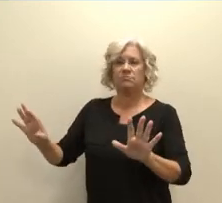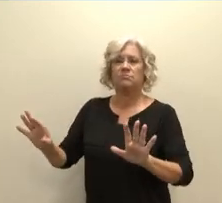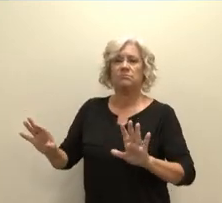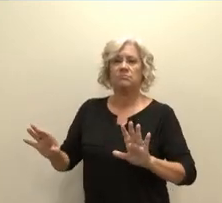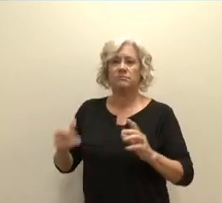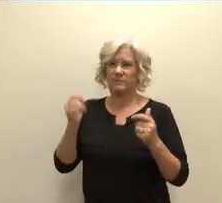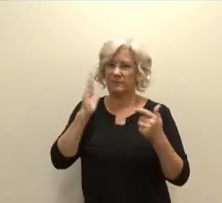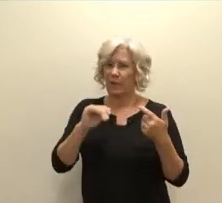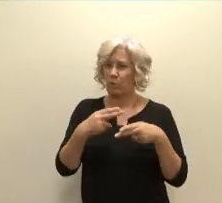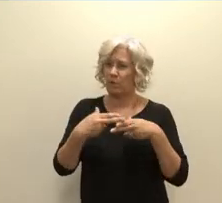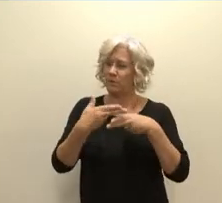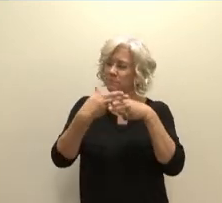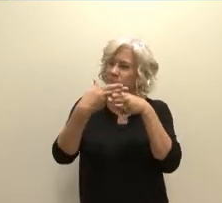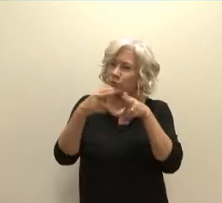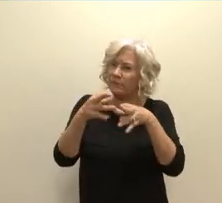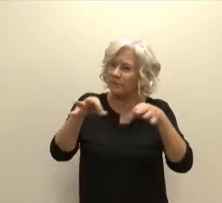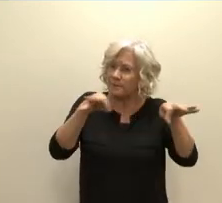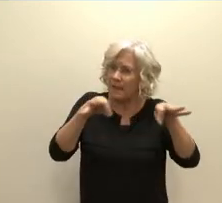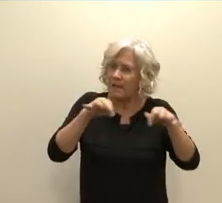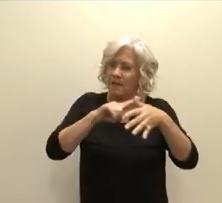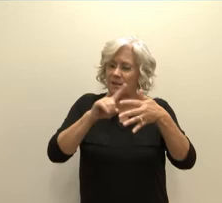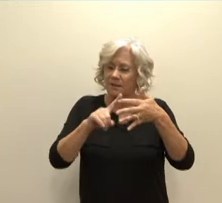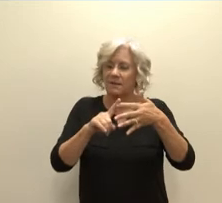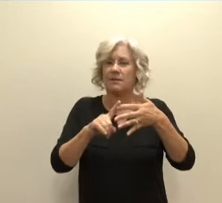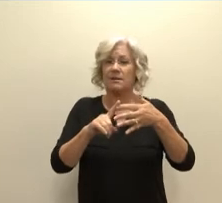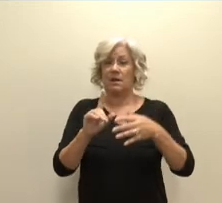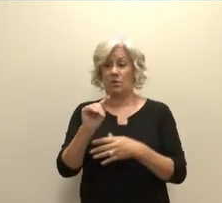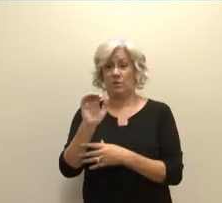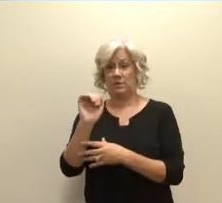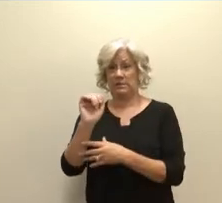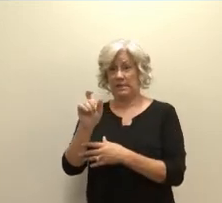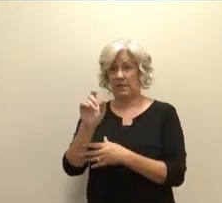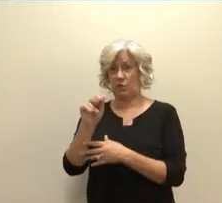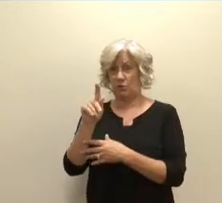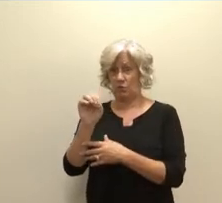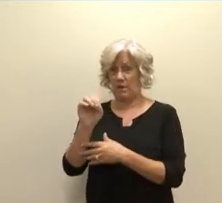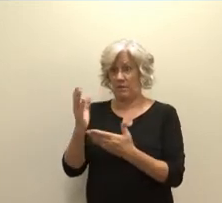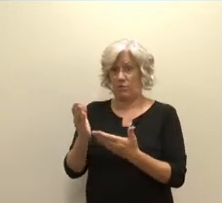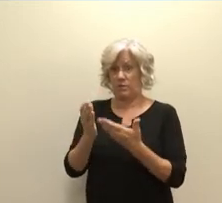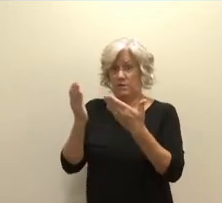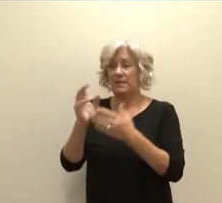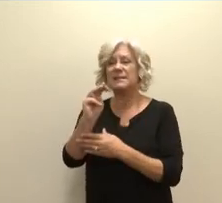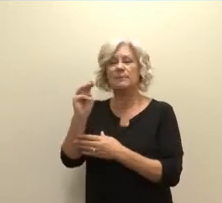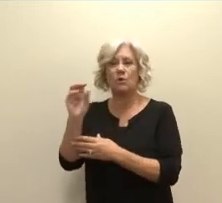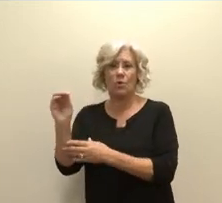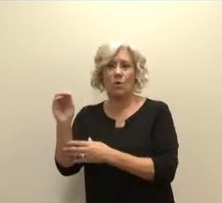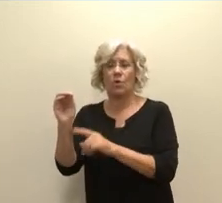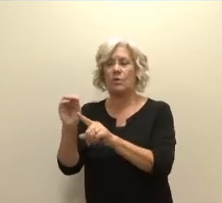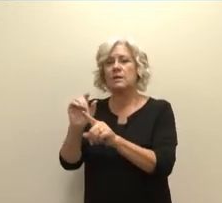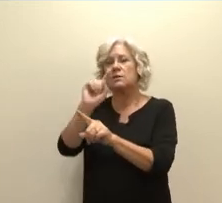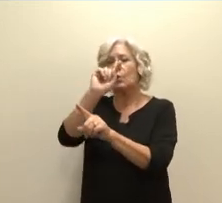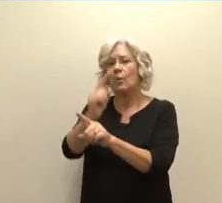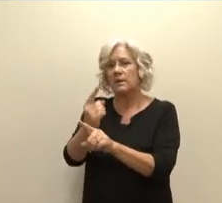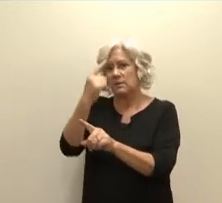going to go over this briefly. Our proposed tax rate is, our M&O rate is